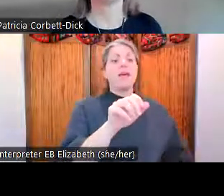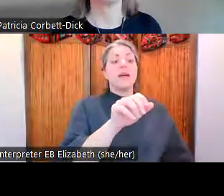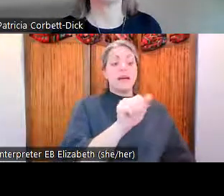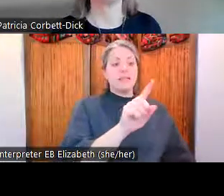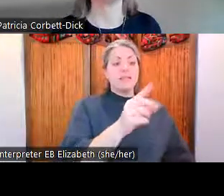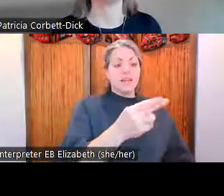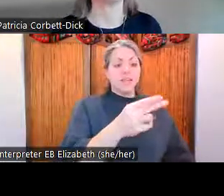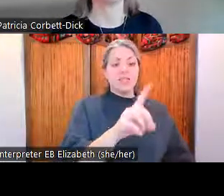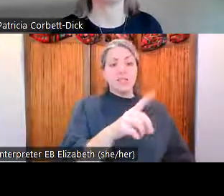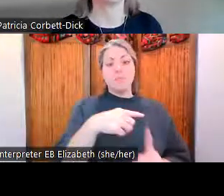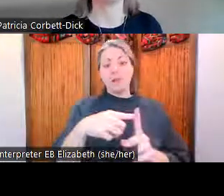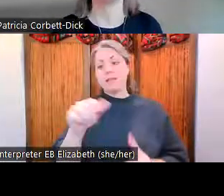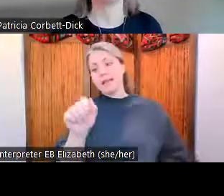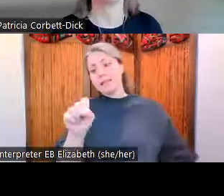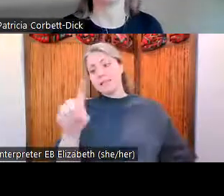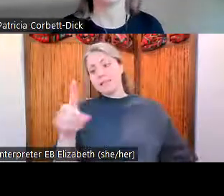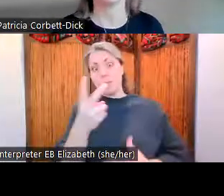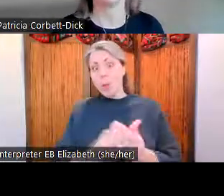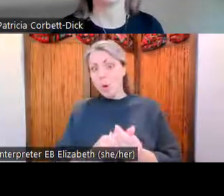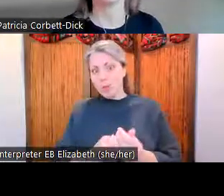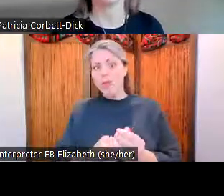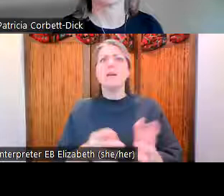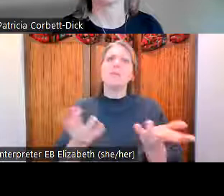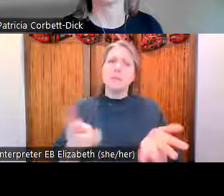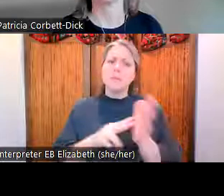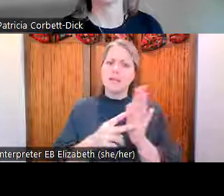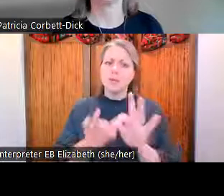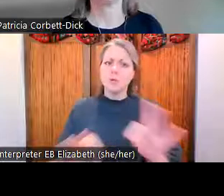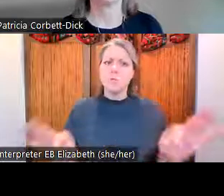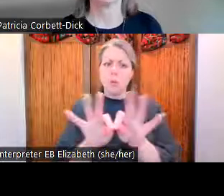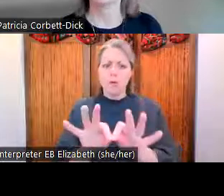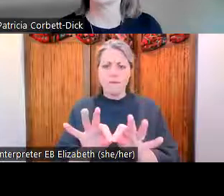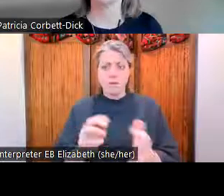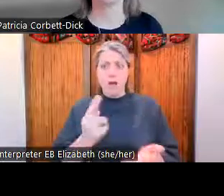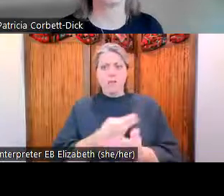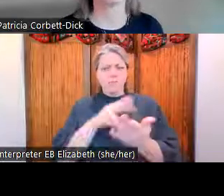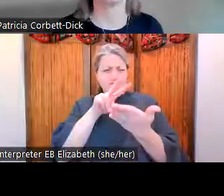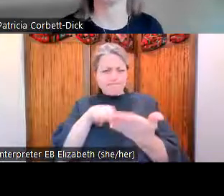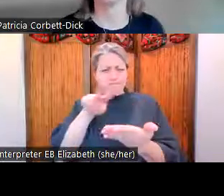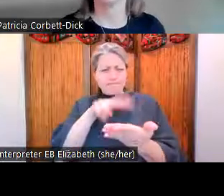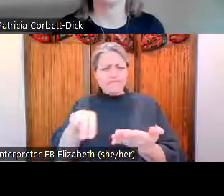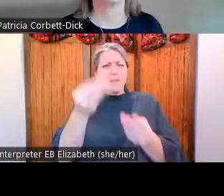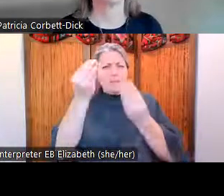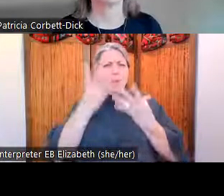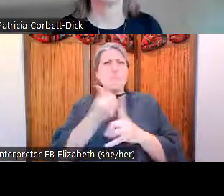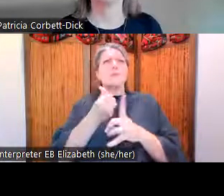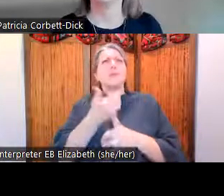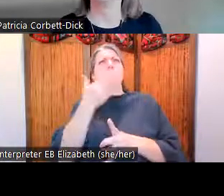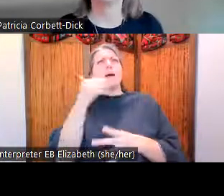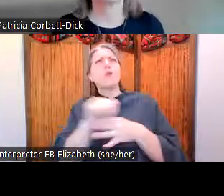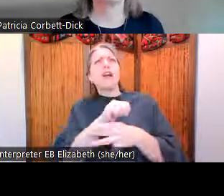to inform ourselves about the best and safest practices. And I encourage school professionals,